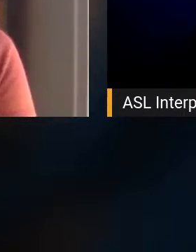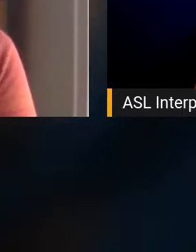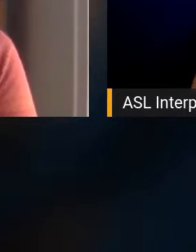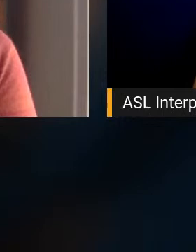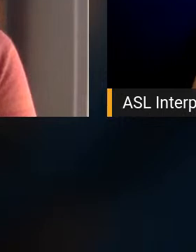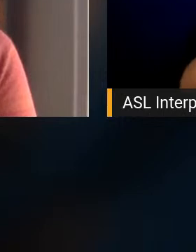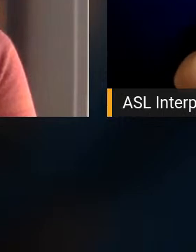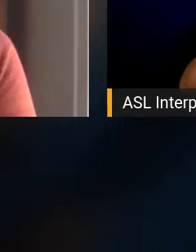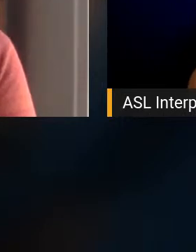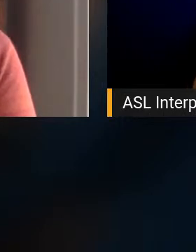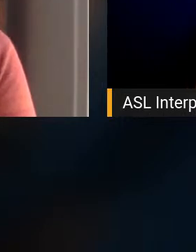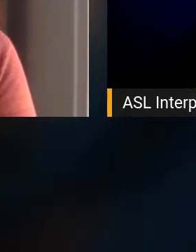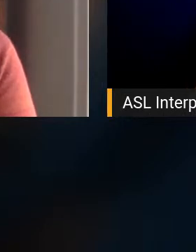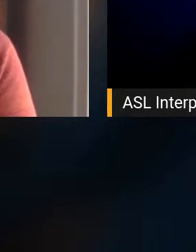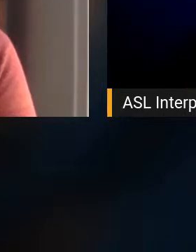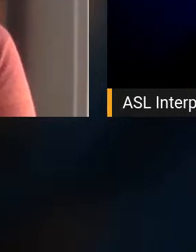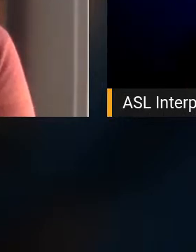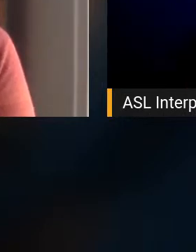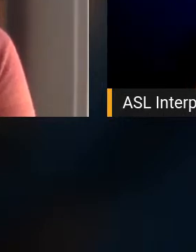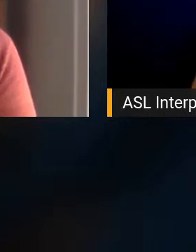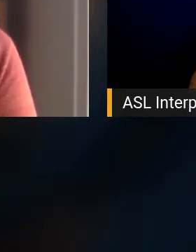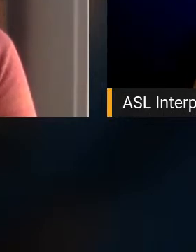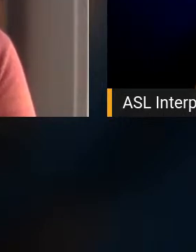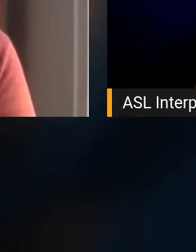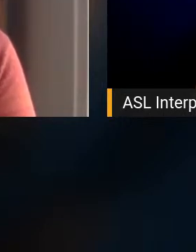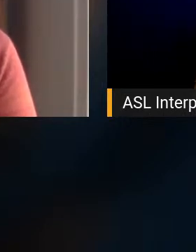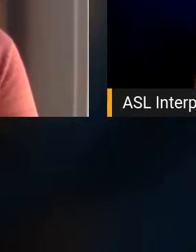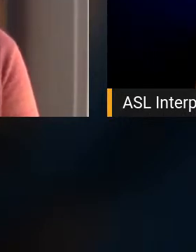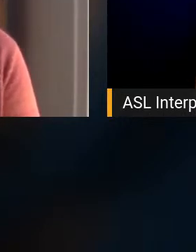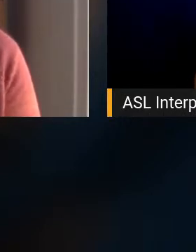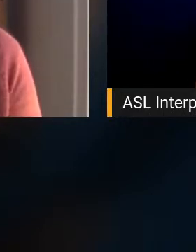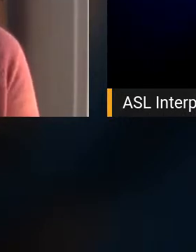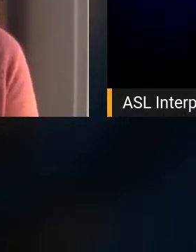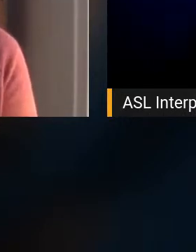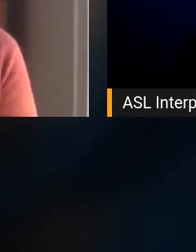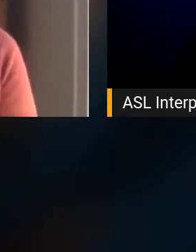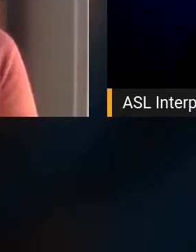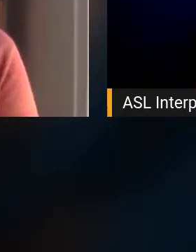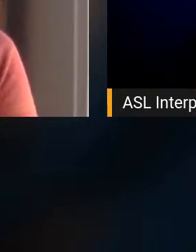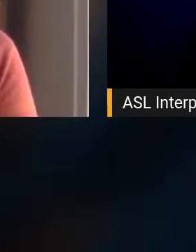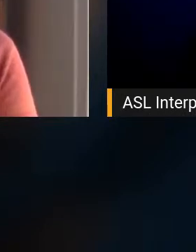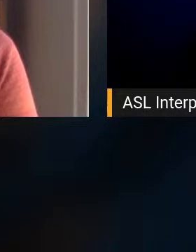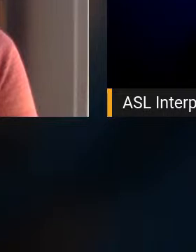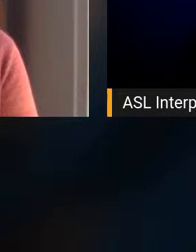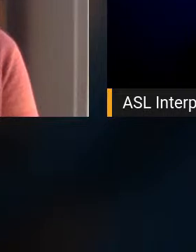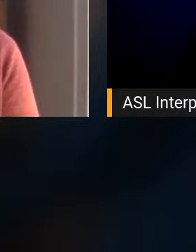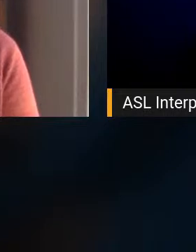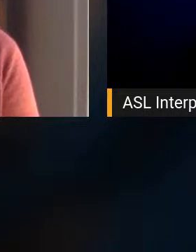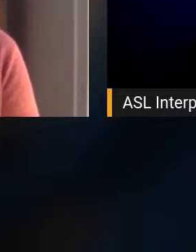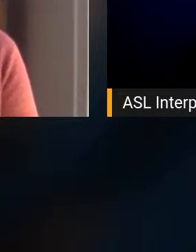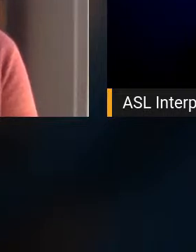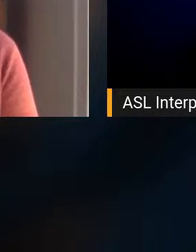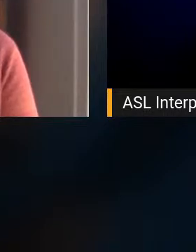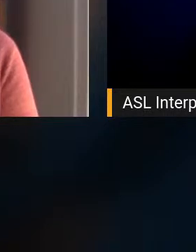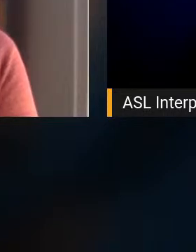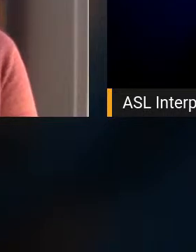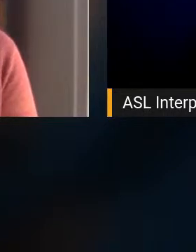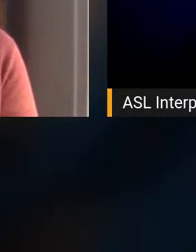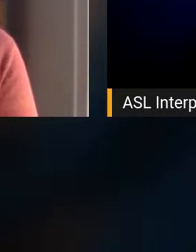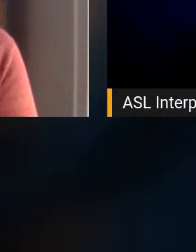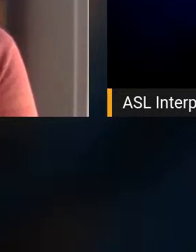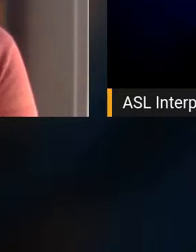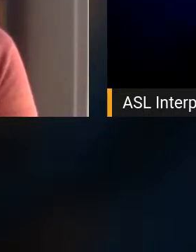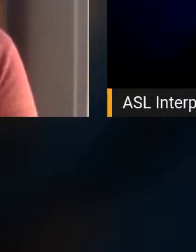you very much for joining us. I want to first acknowledge with respect the Piscataway Nation on whose traditional territory